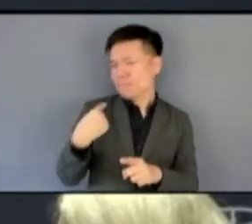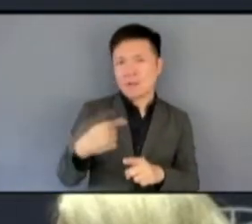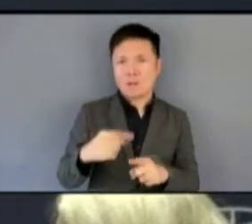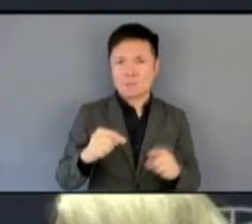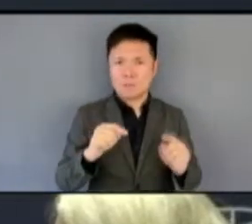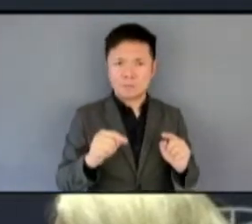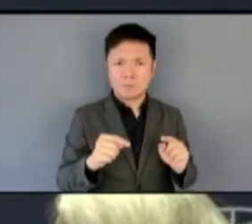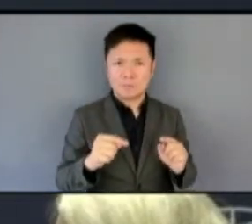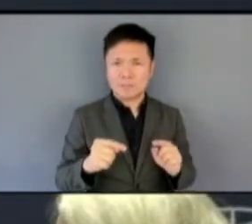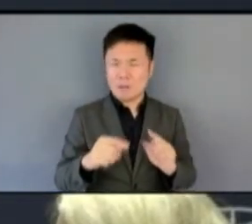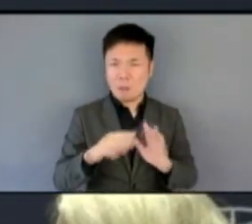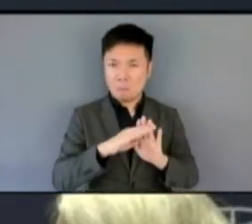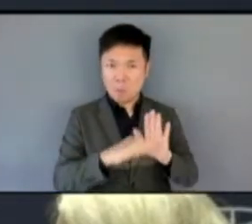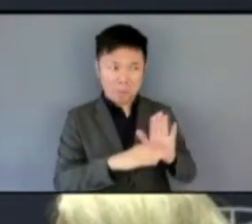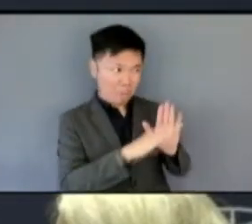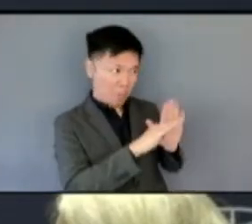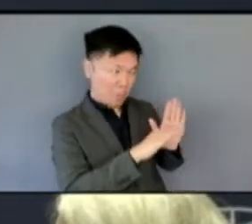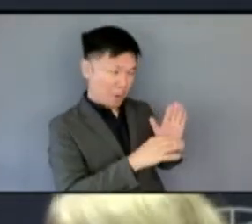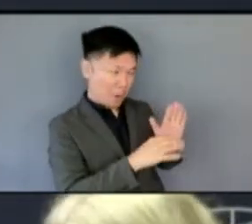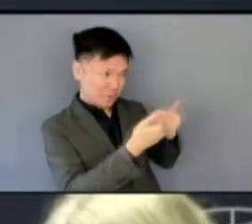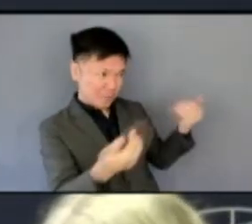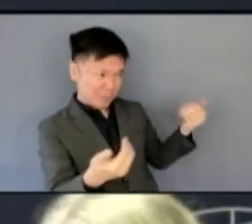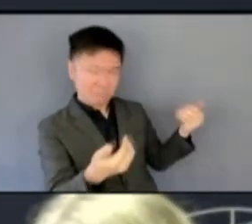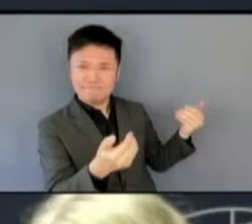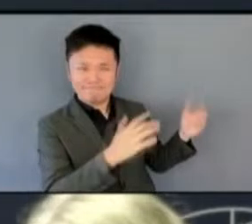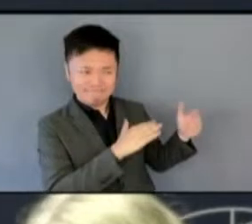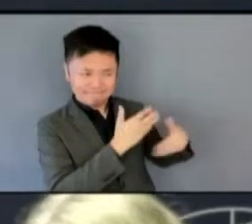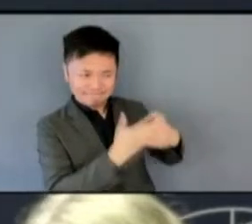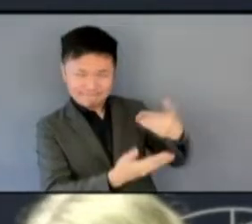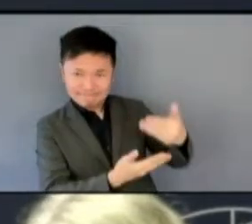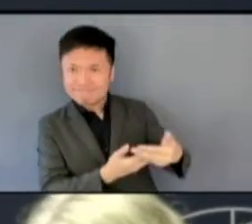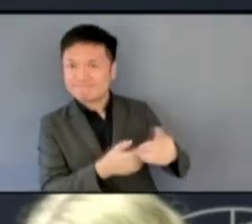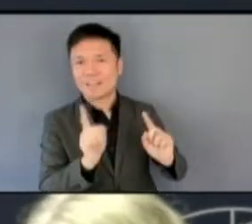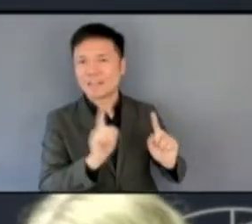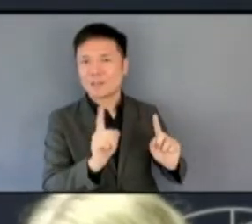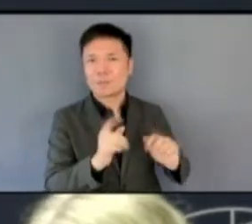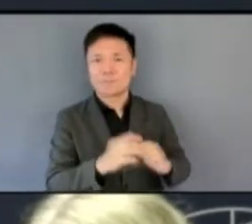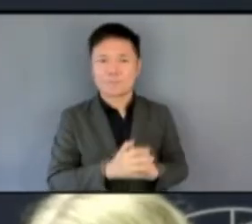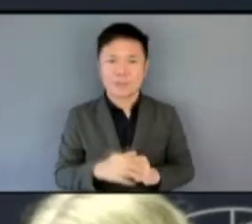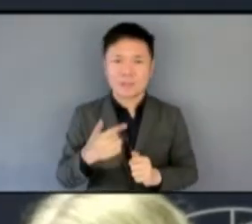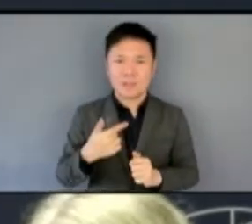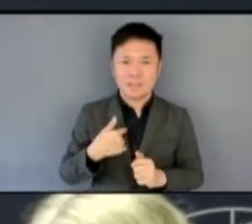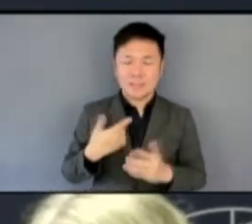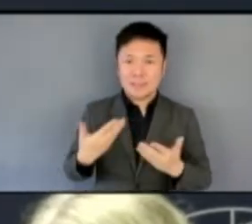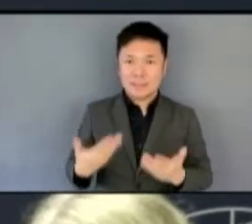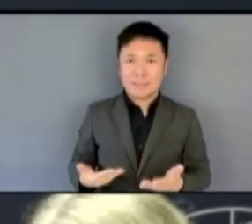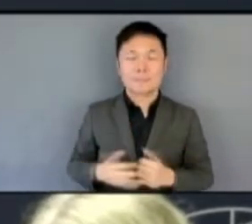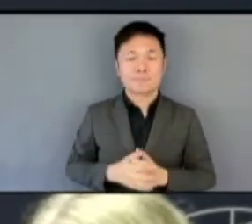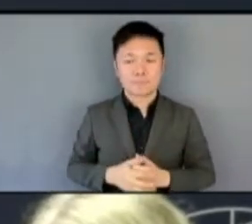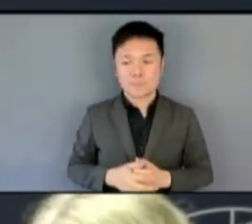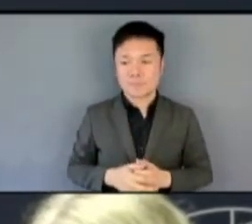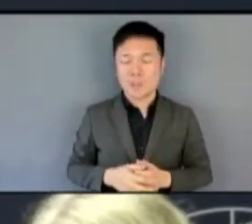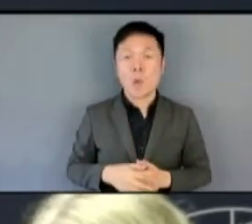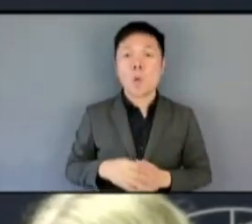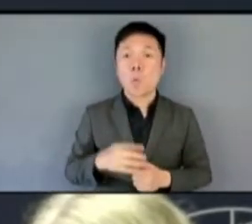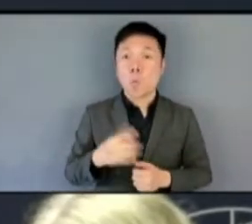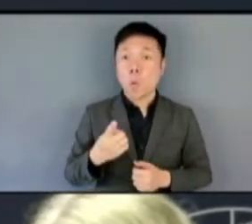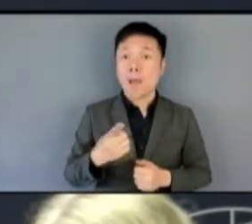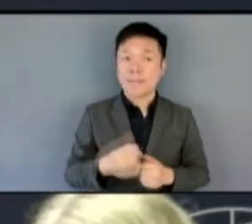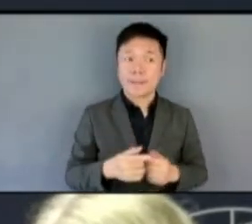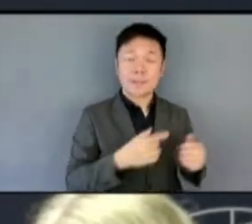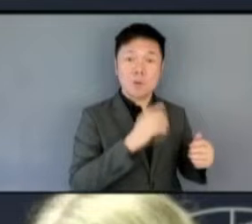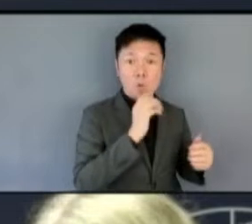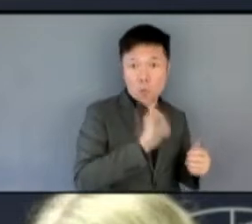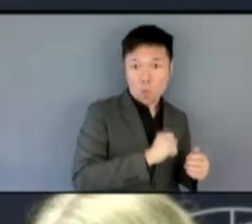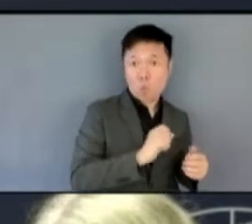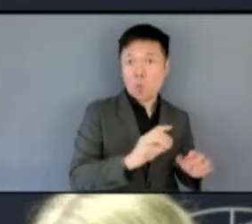intergenerational programming. I think what I hope we've established here today is that an intergenerational approach is something that should